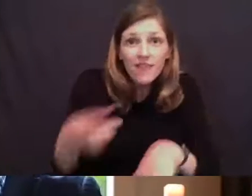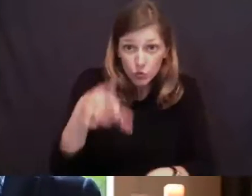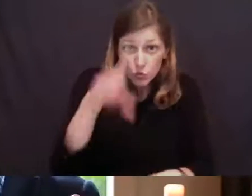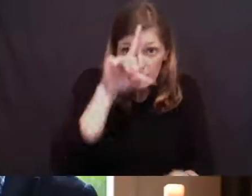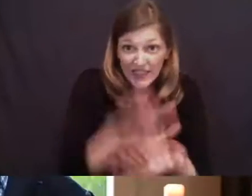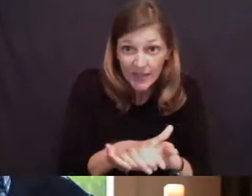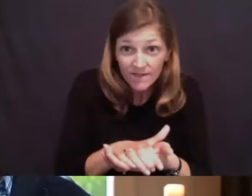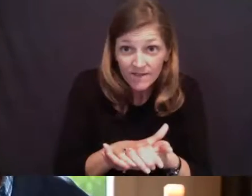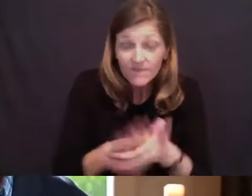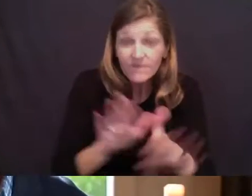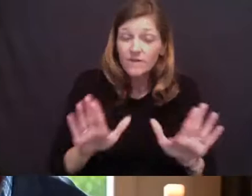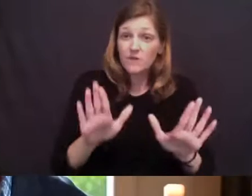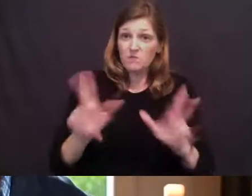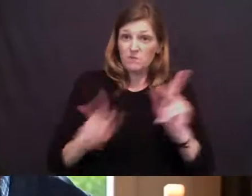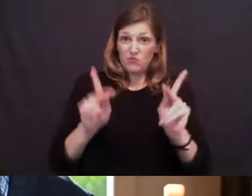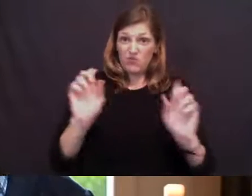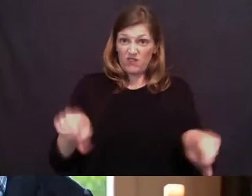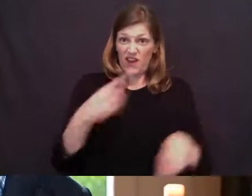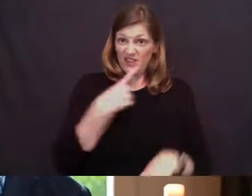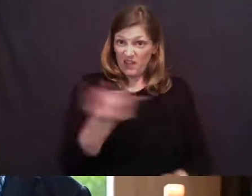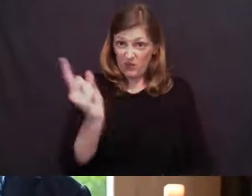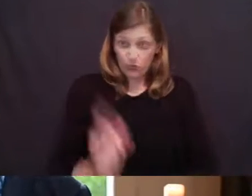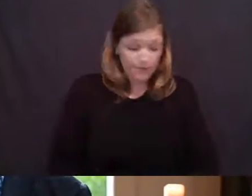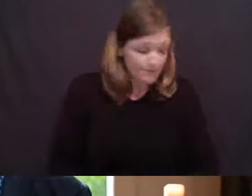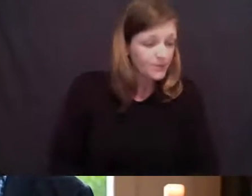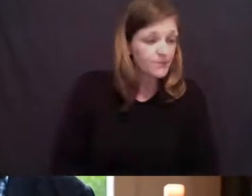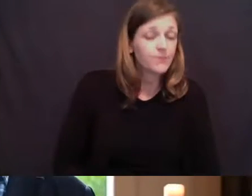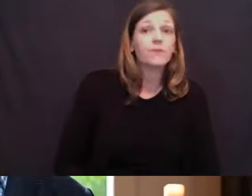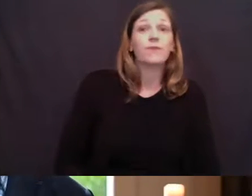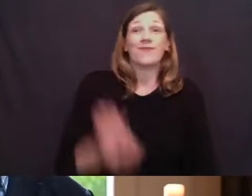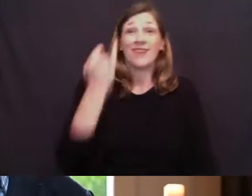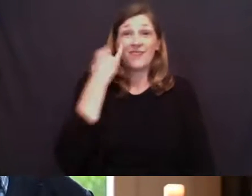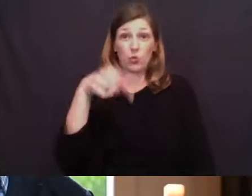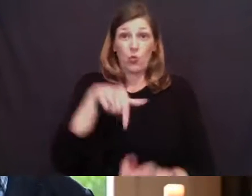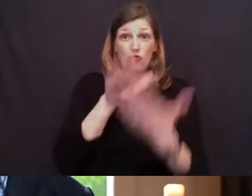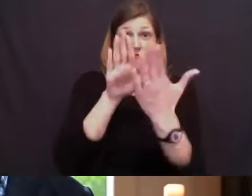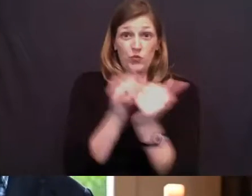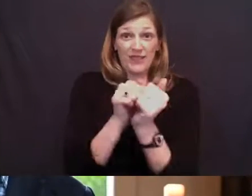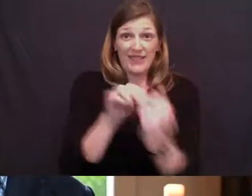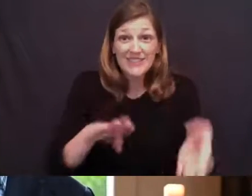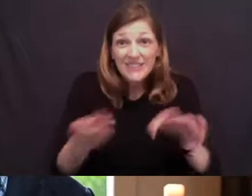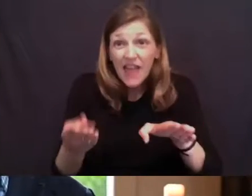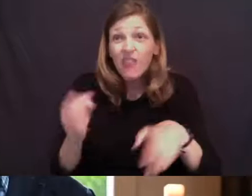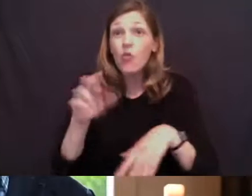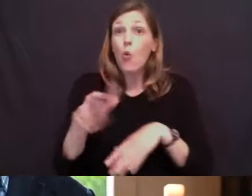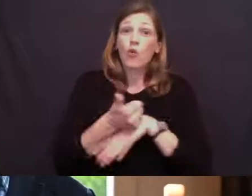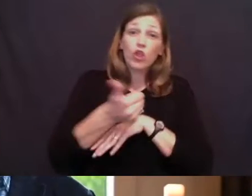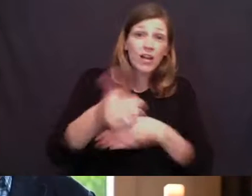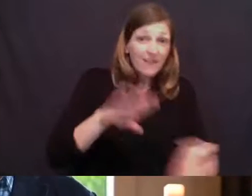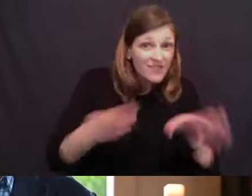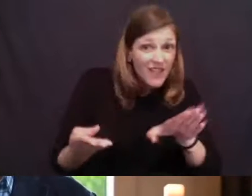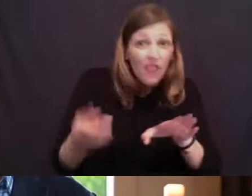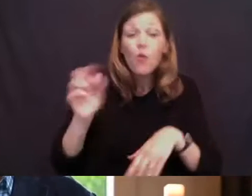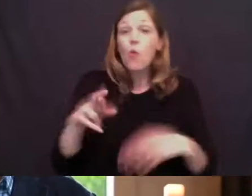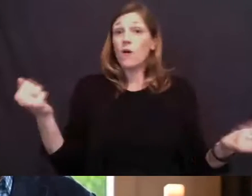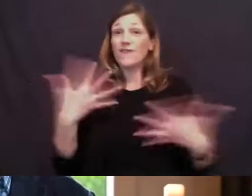this? Folks, can I tell you something? When you are confronted with death or the threat of death or the fear